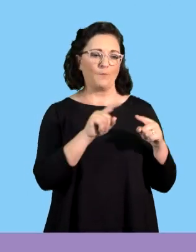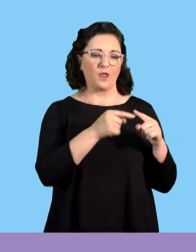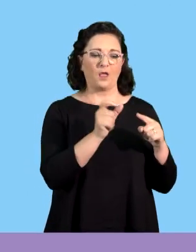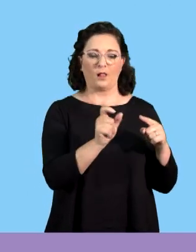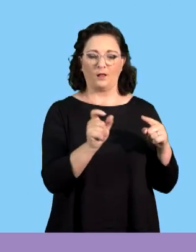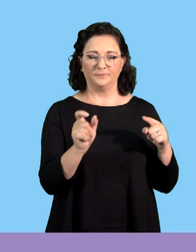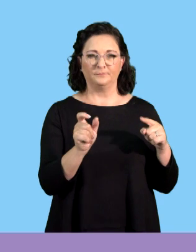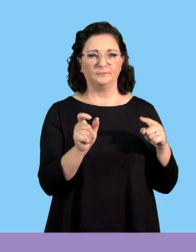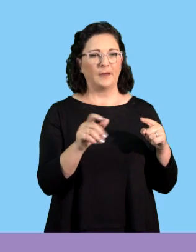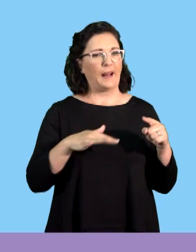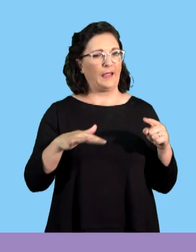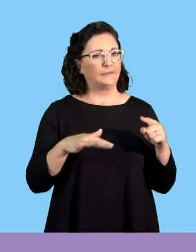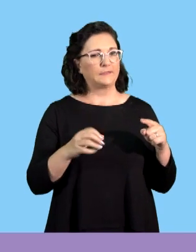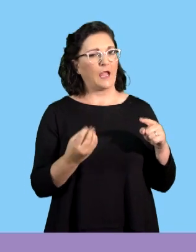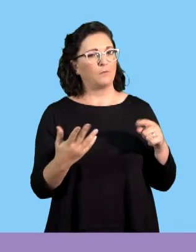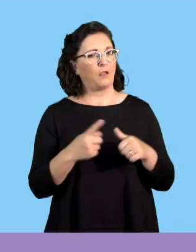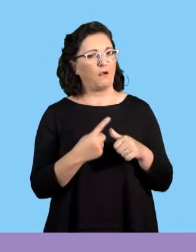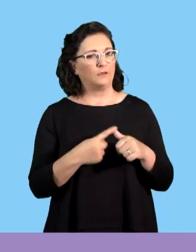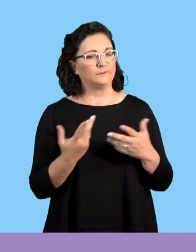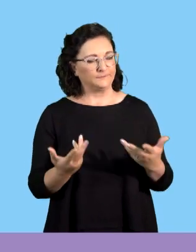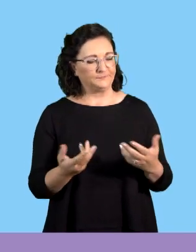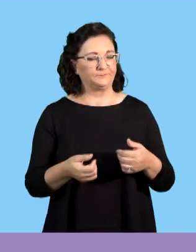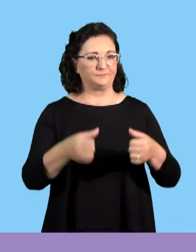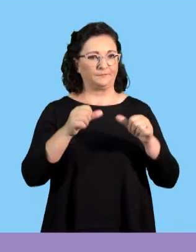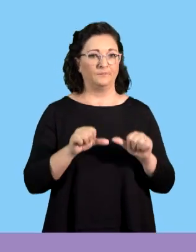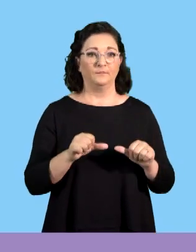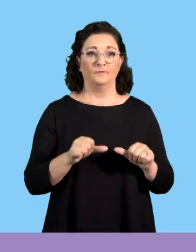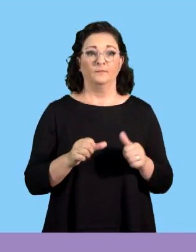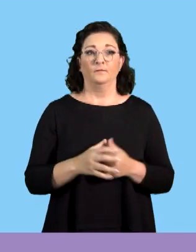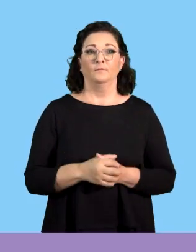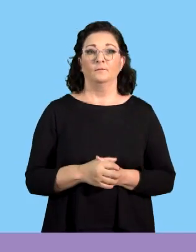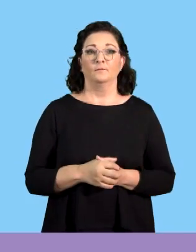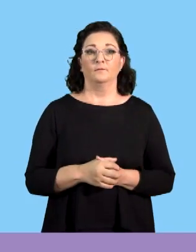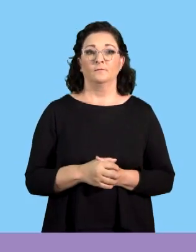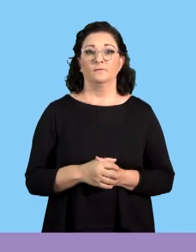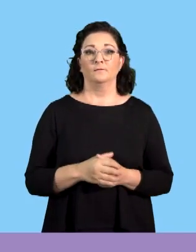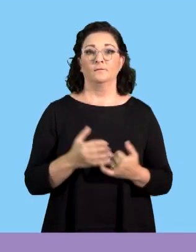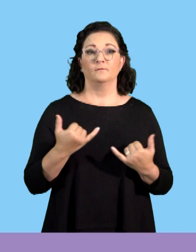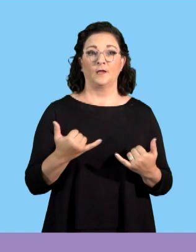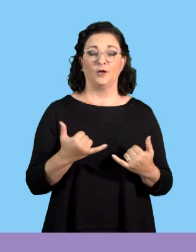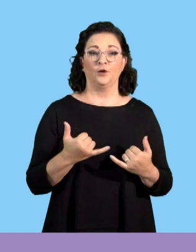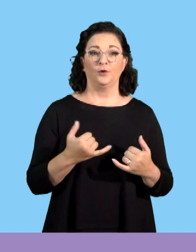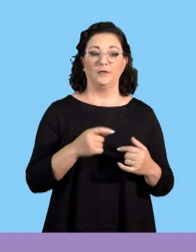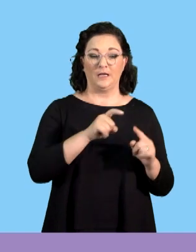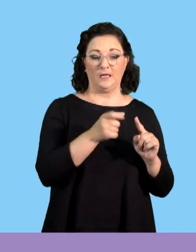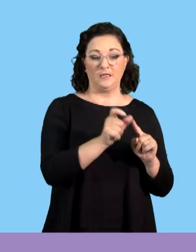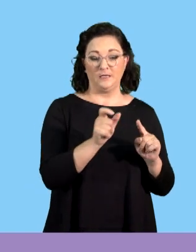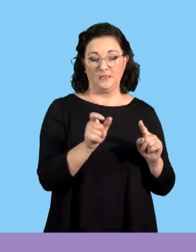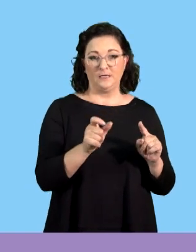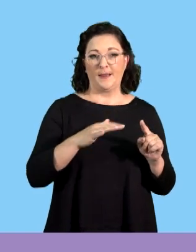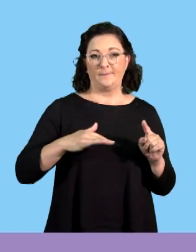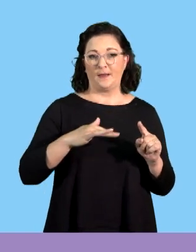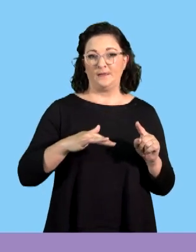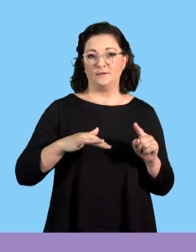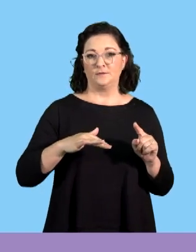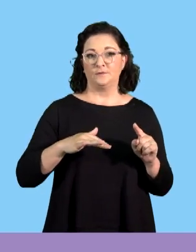many decimal places the answer will have. Now, 2, how do we do that? We are going to add together the decimal